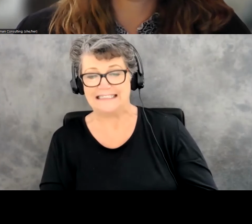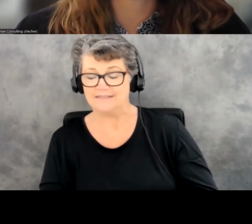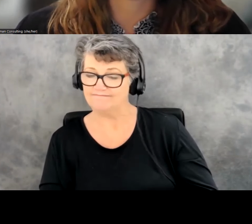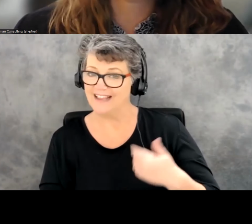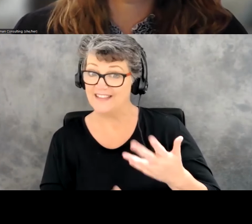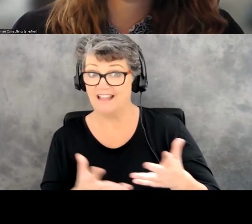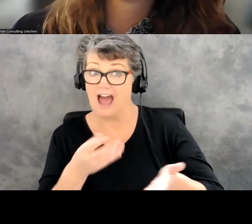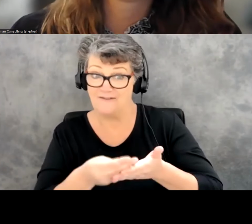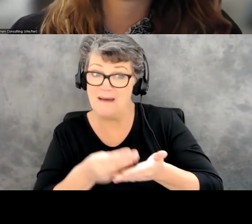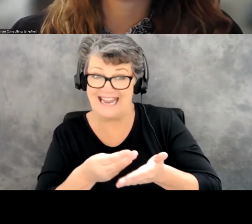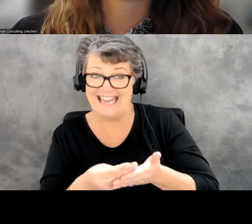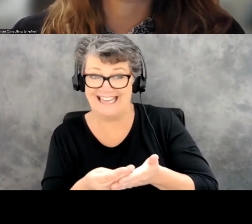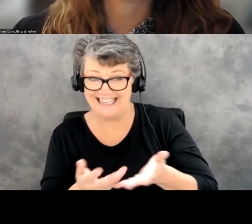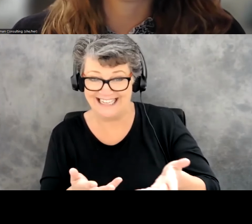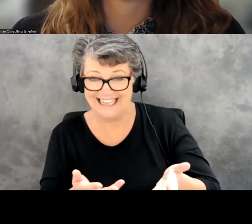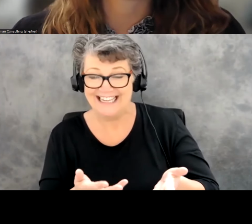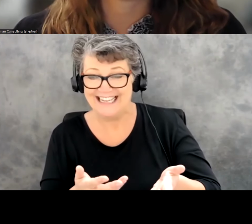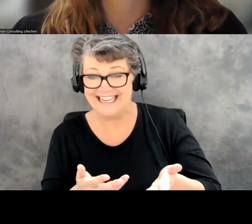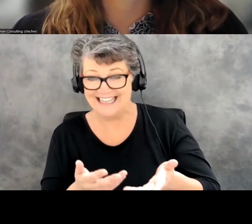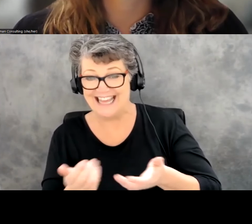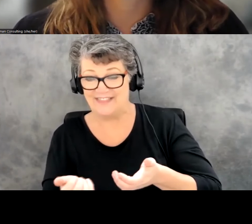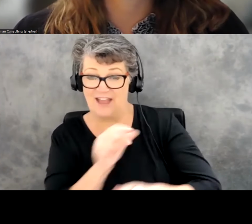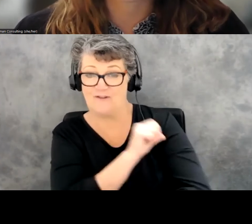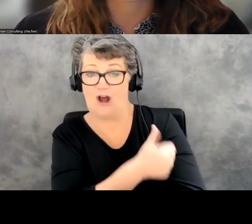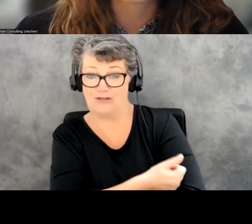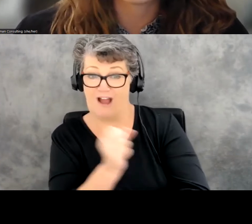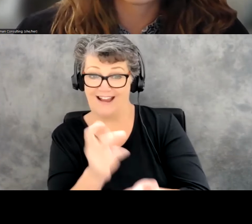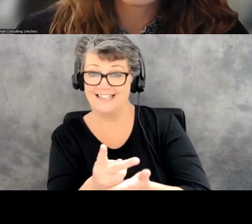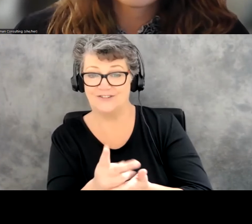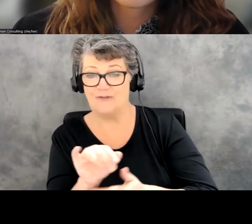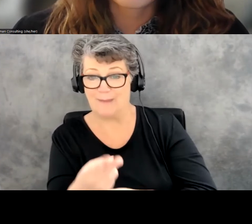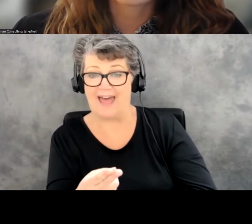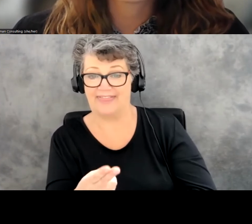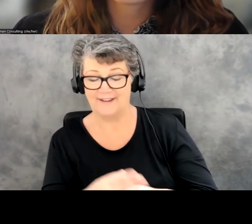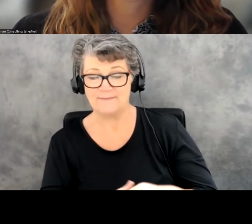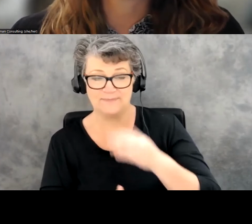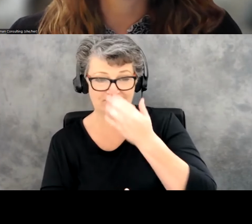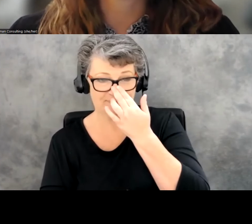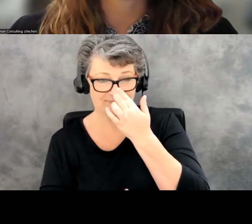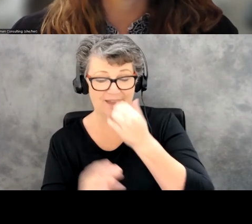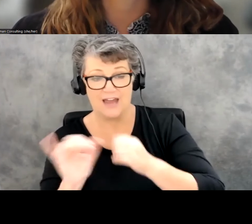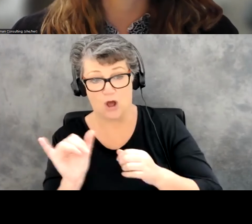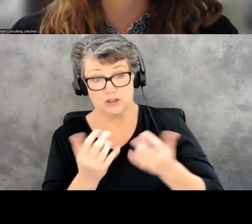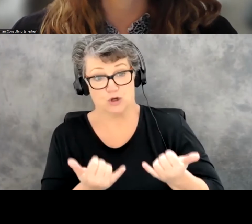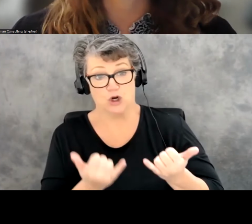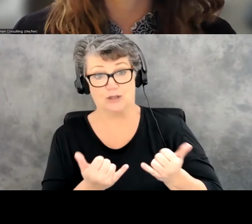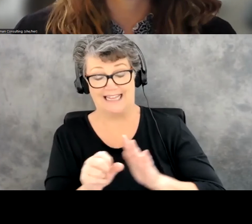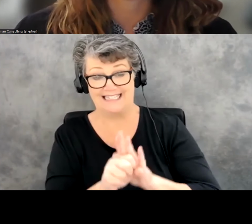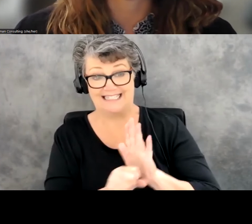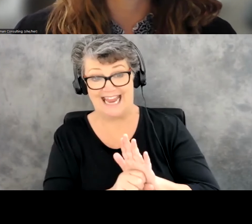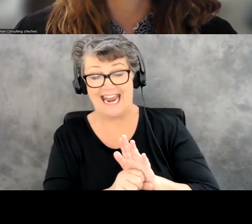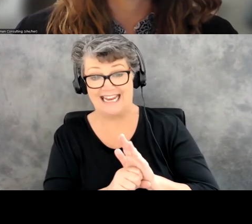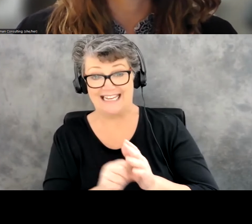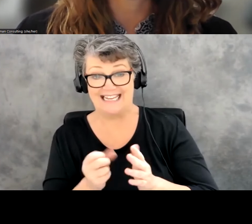a lot of money that they've authorized for PATH funding. And they're also currently, the state is seeking